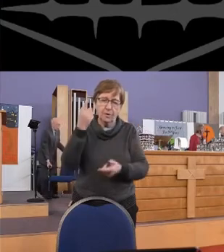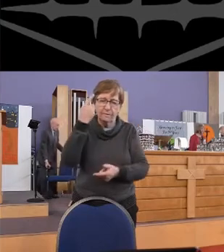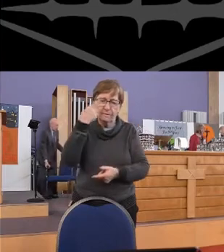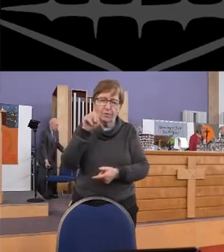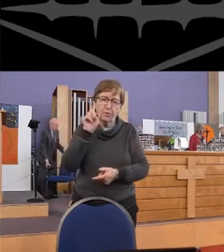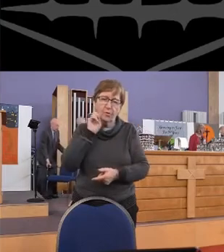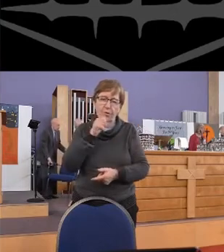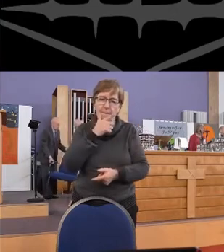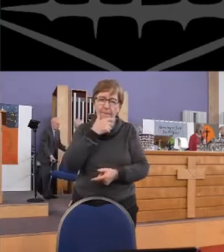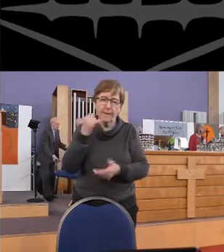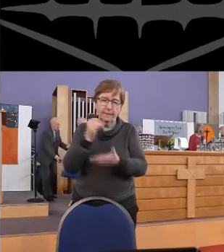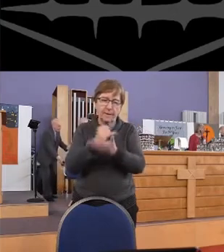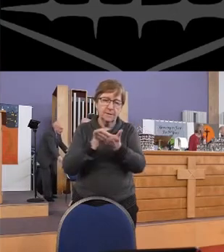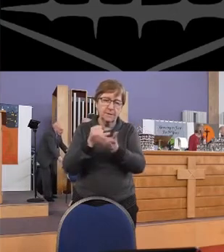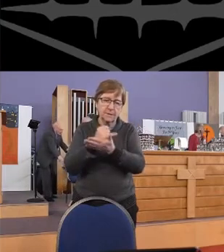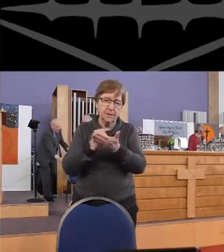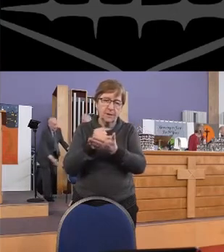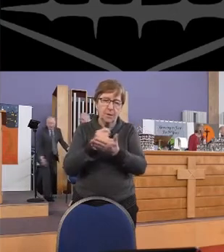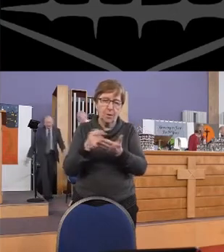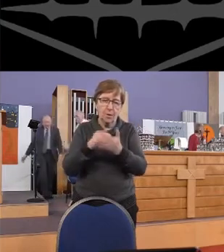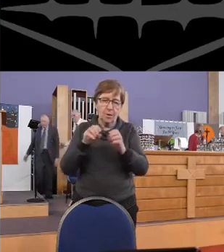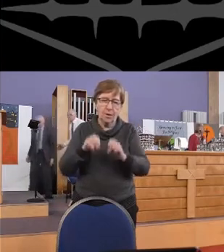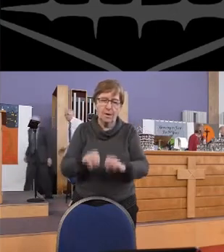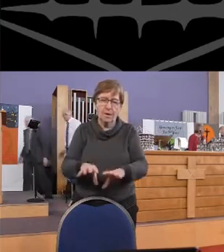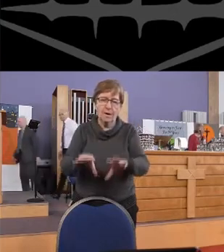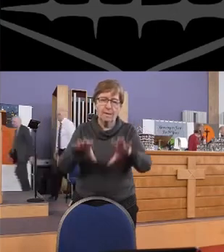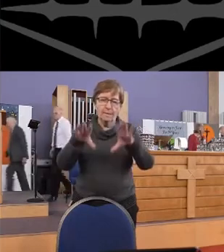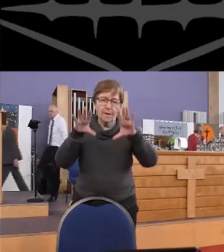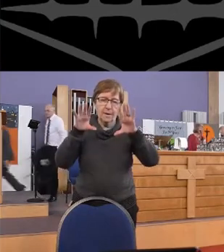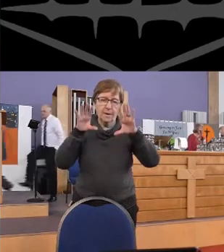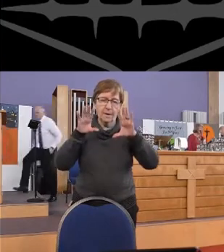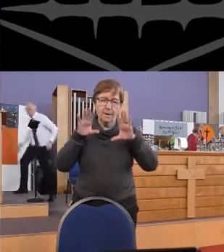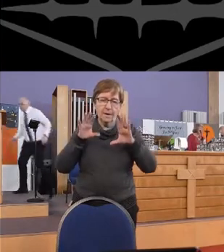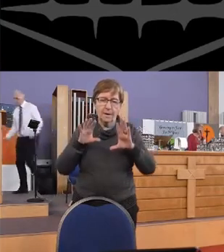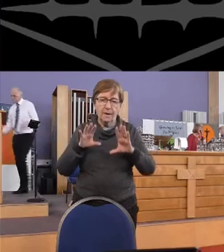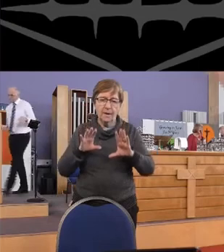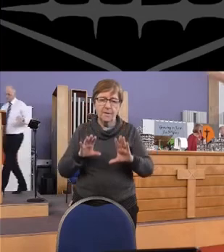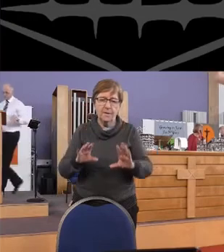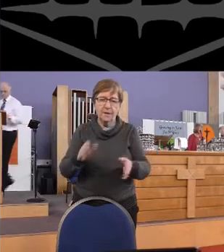atoning for his people's sin. Oh, what